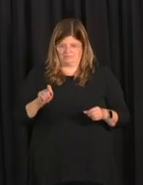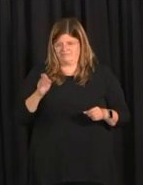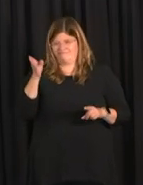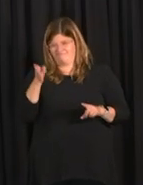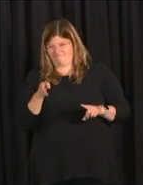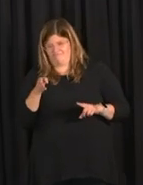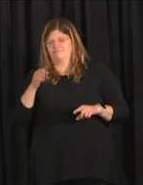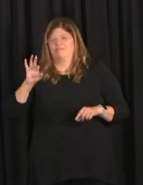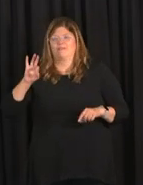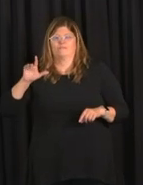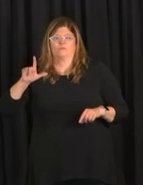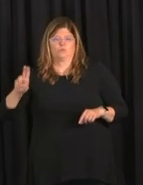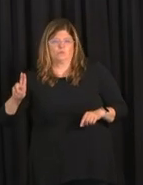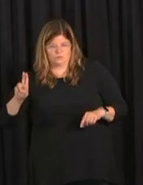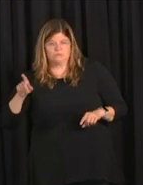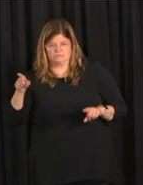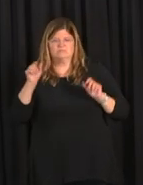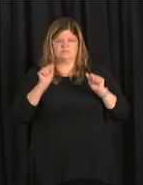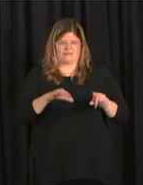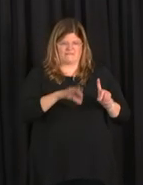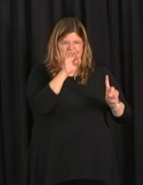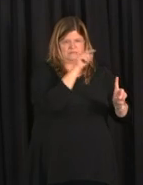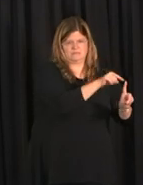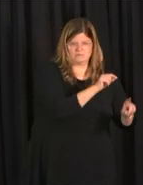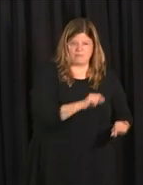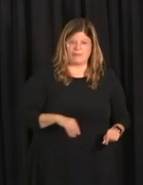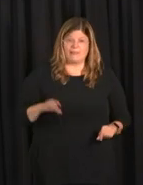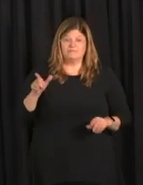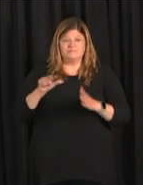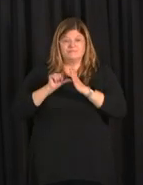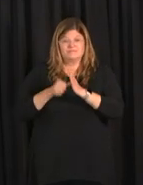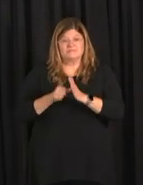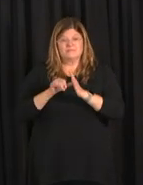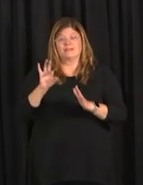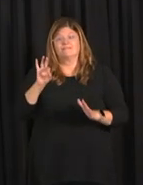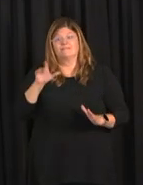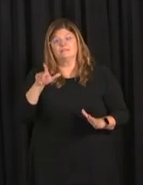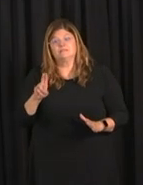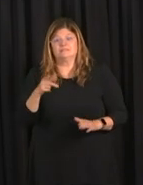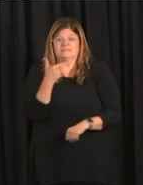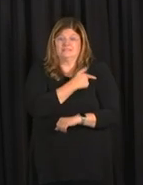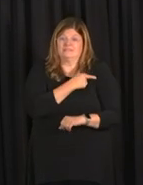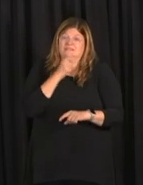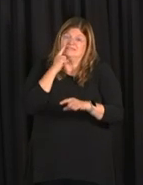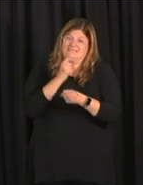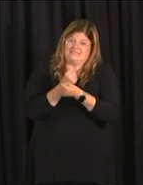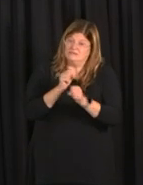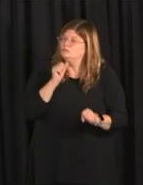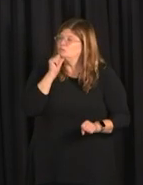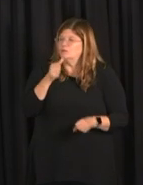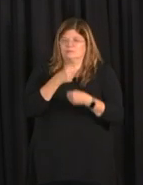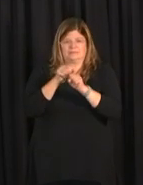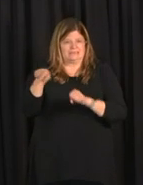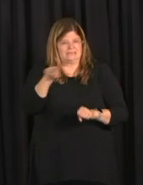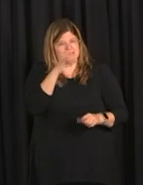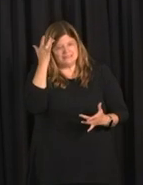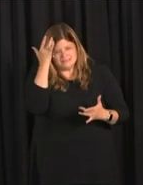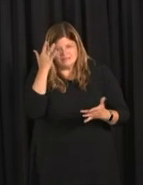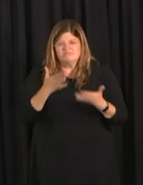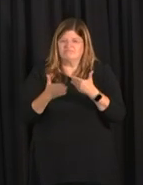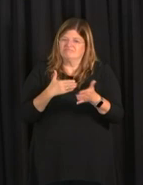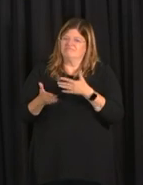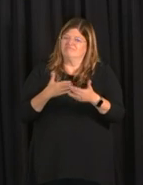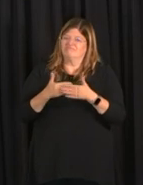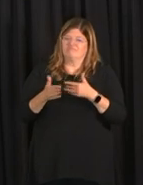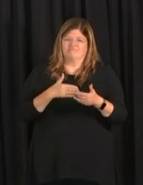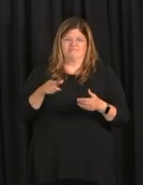dchealth.dc.gov/flu. We want to stress that the flu vaccine is safe. It will not make you sick. And even if you